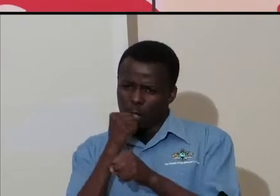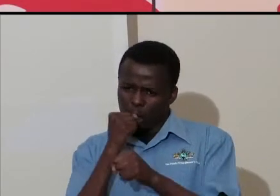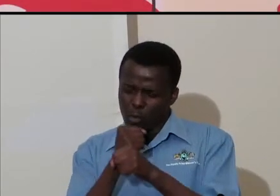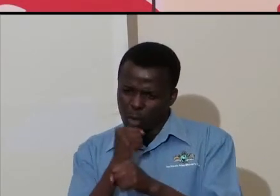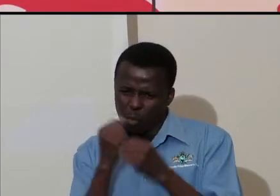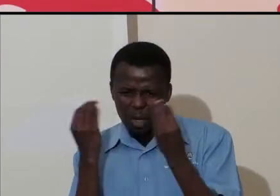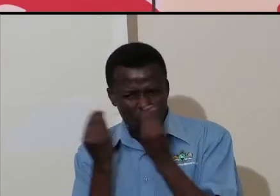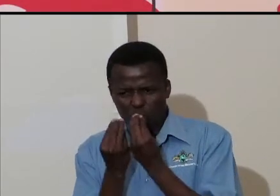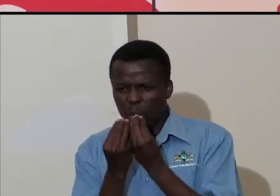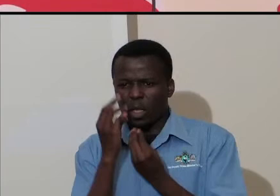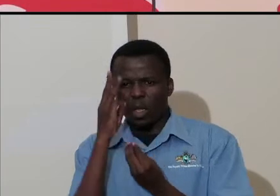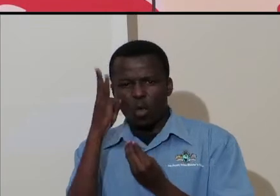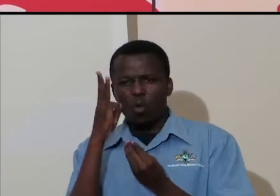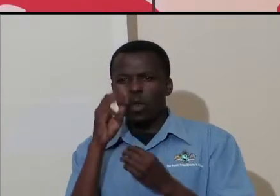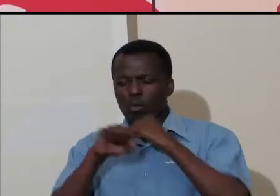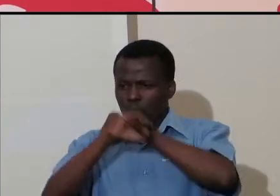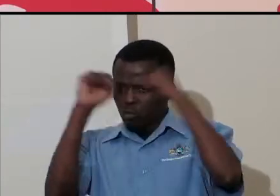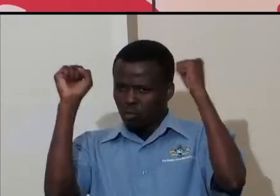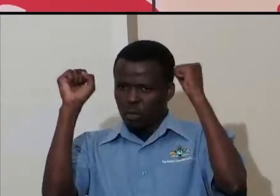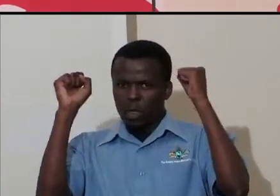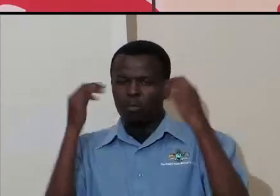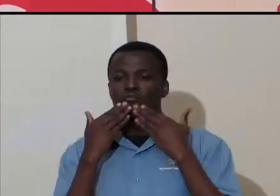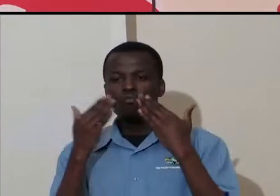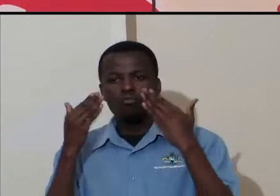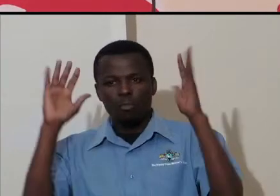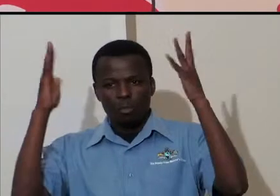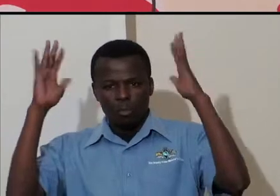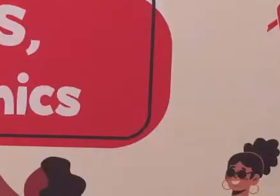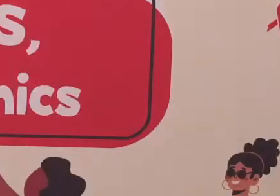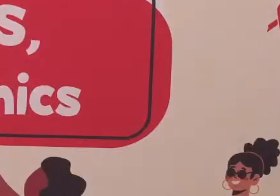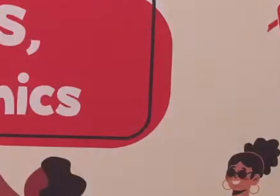not let you down. Thank you.